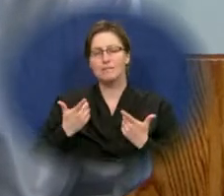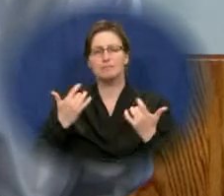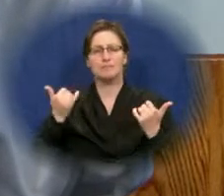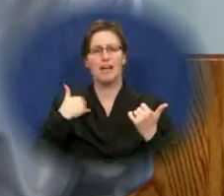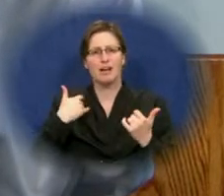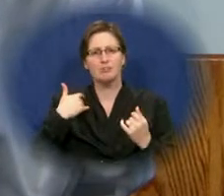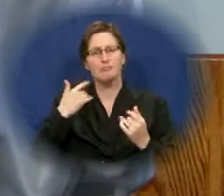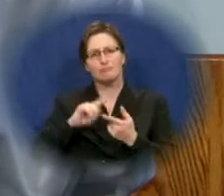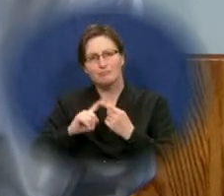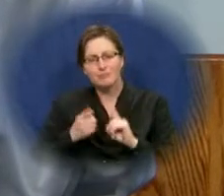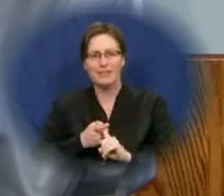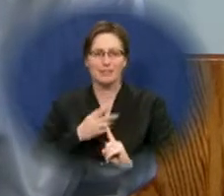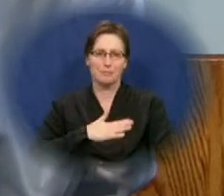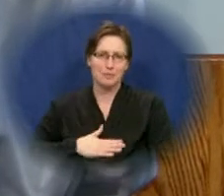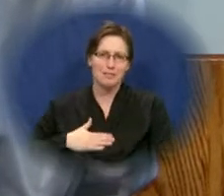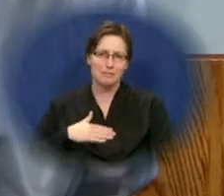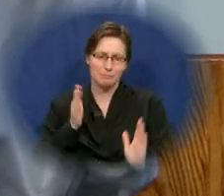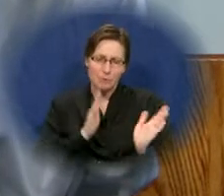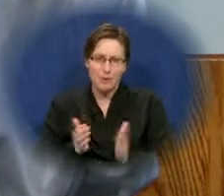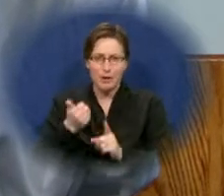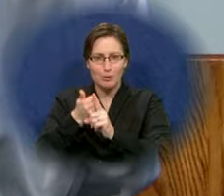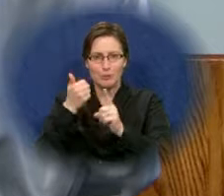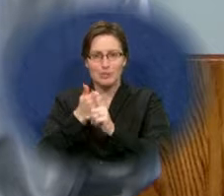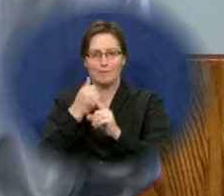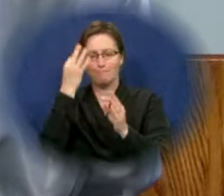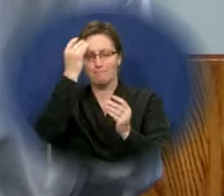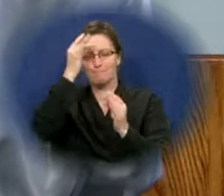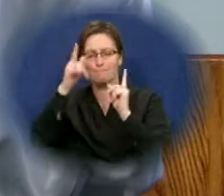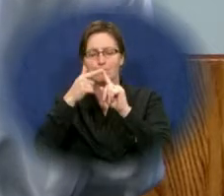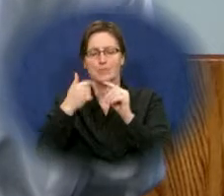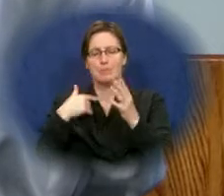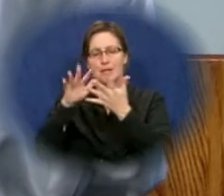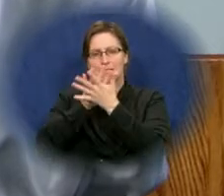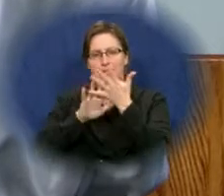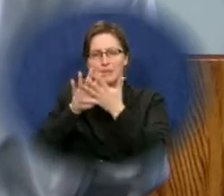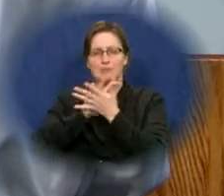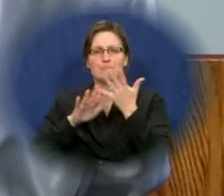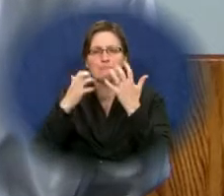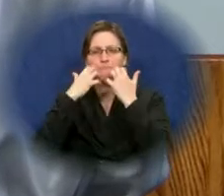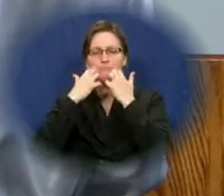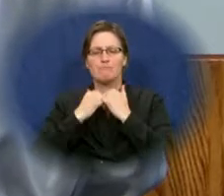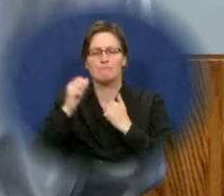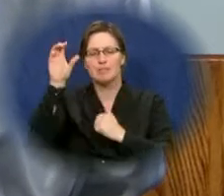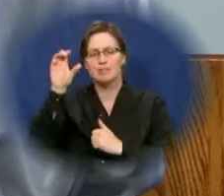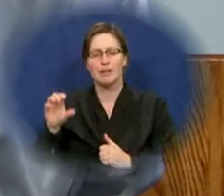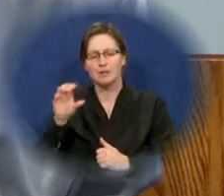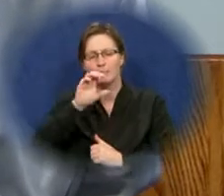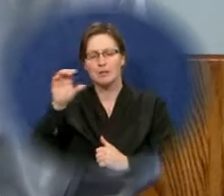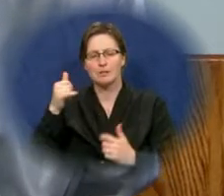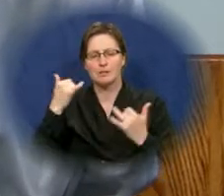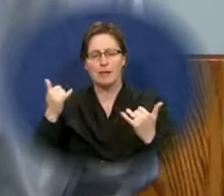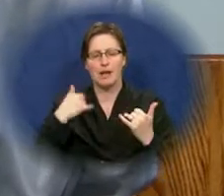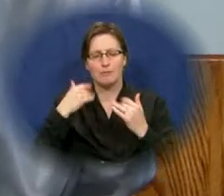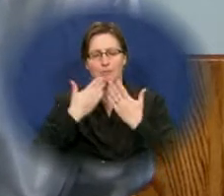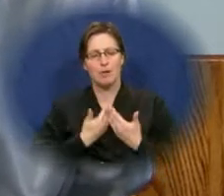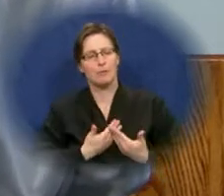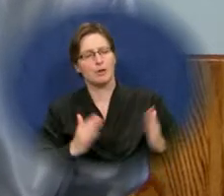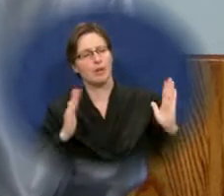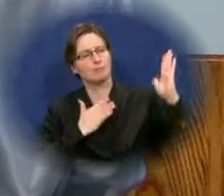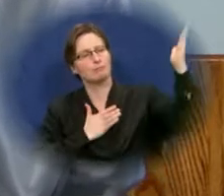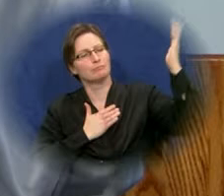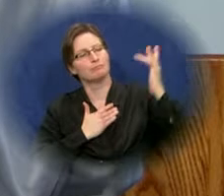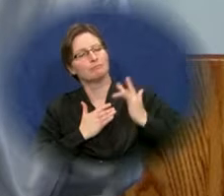let's take a moment to prepare ourselves to celebrate the sacred liturgy as we call to mind our sins. Let's open our hearts to God's forgiving